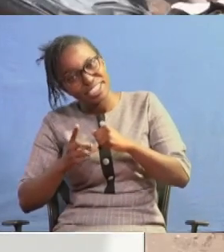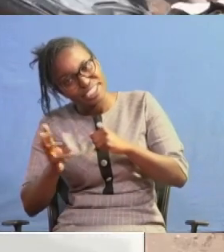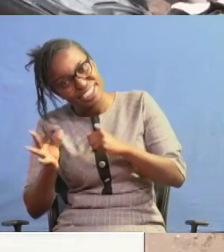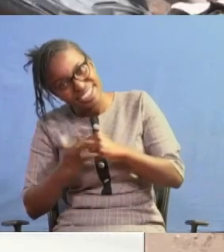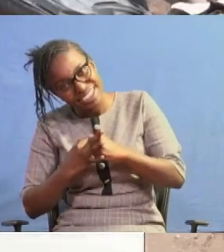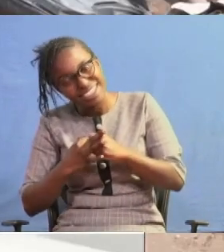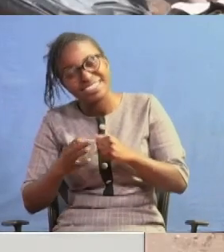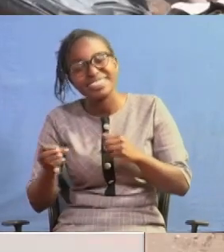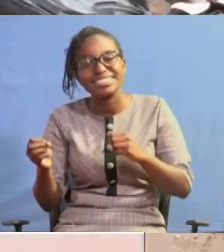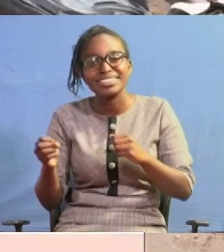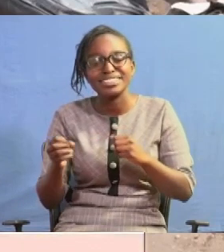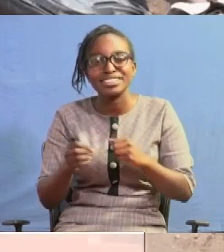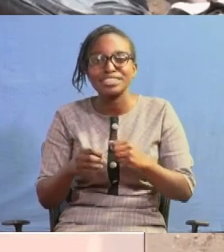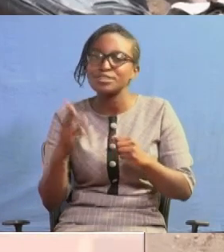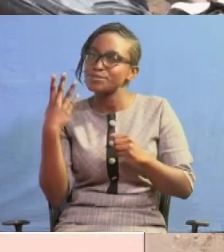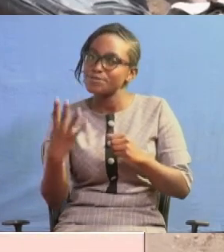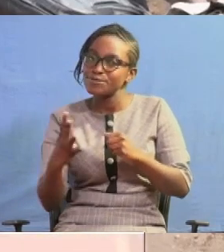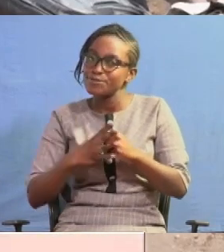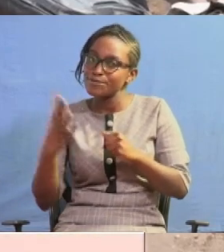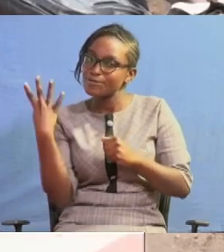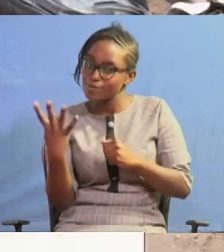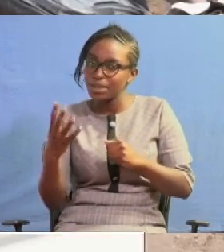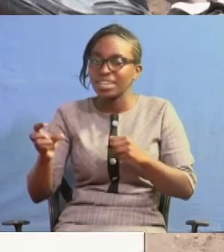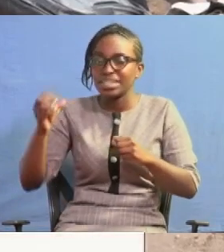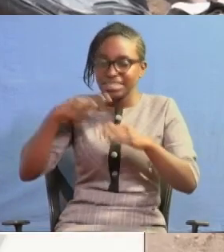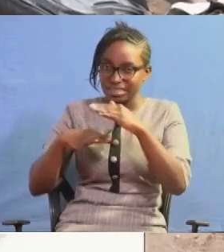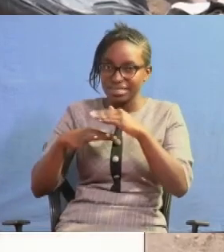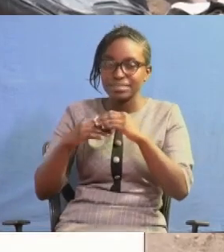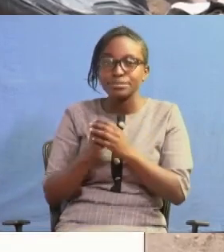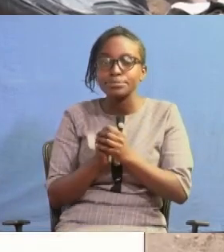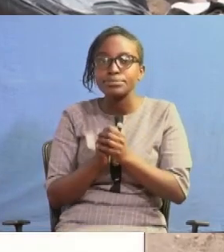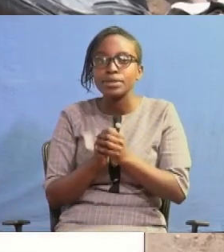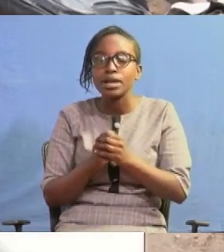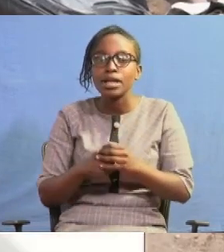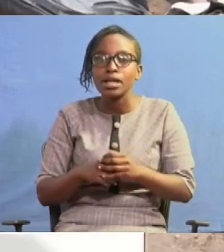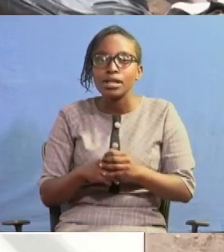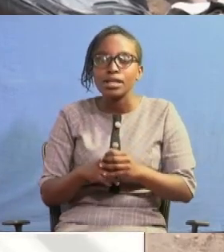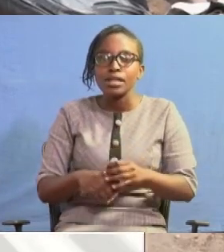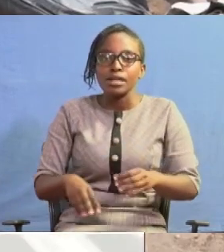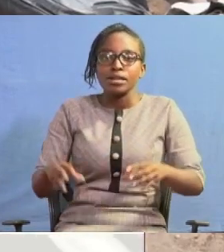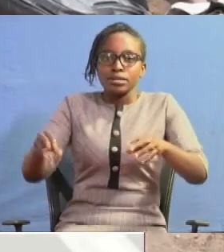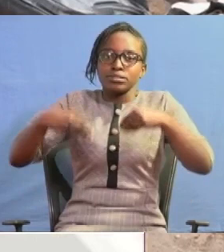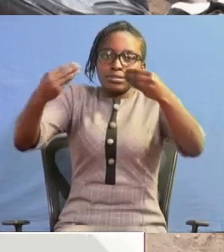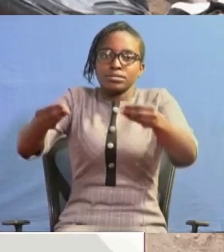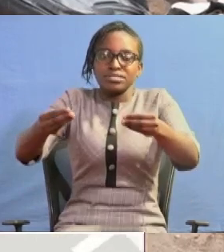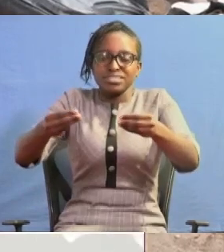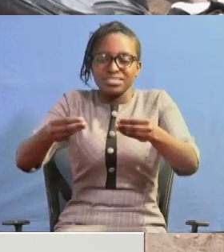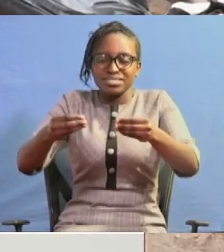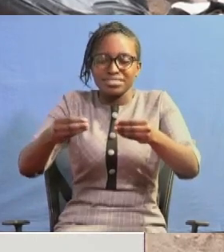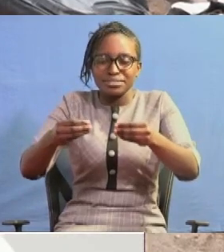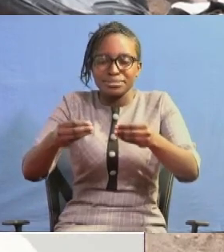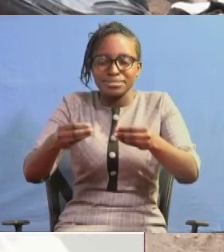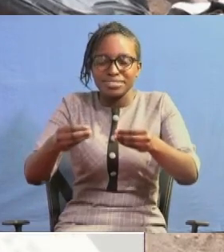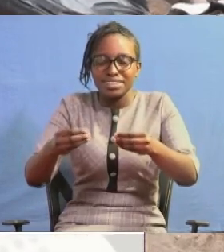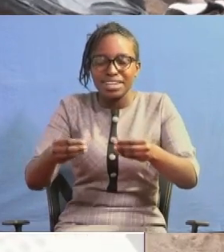5 feet and 4 inches. Musyoki added that out of the entire group that turned out for the recruitment process, they were able